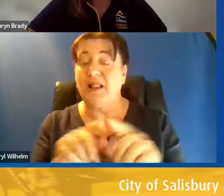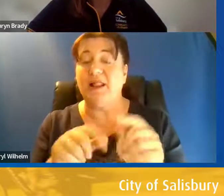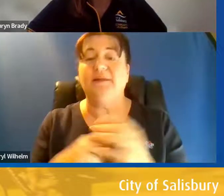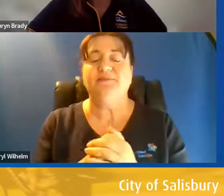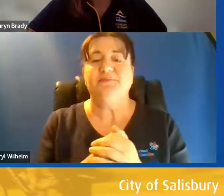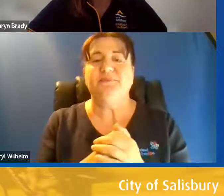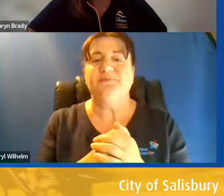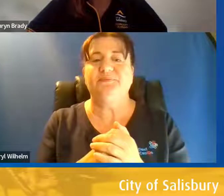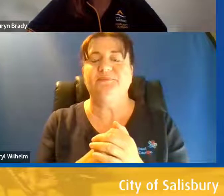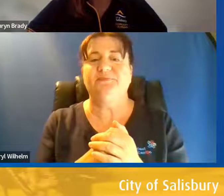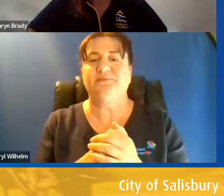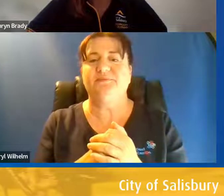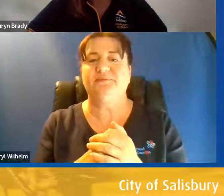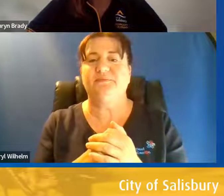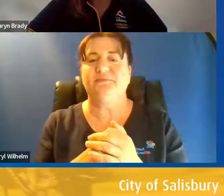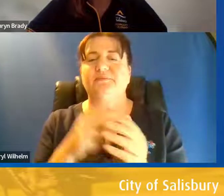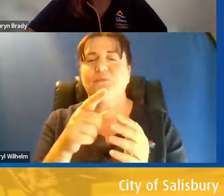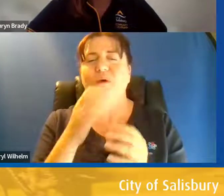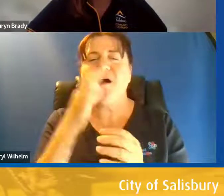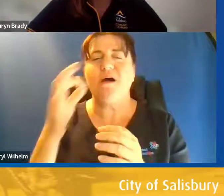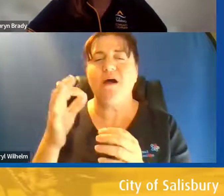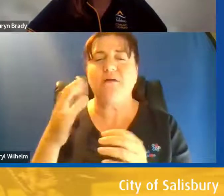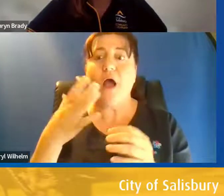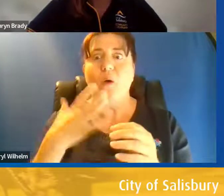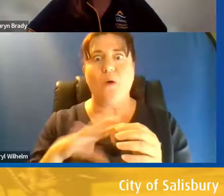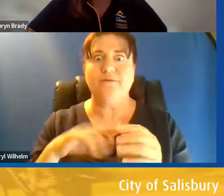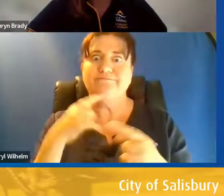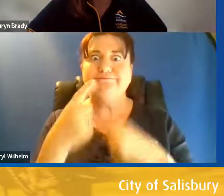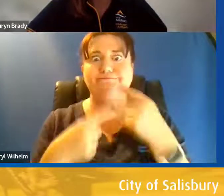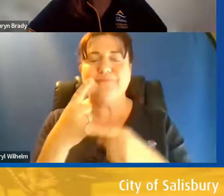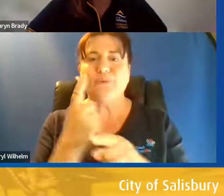the appropriate title.